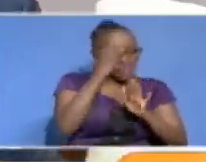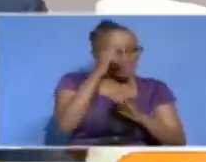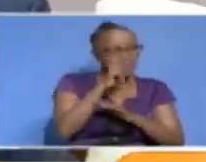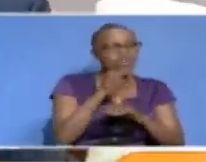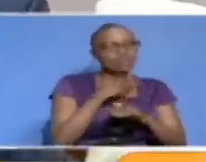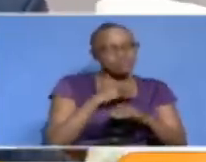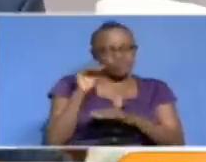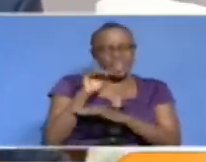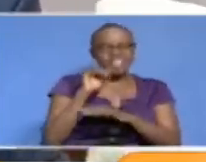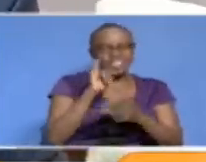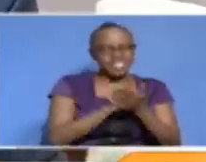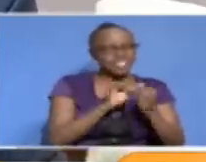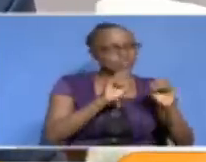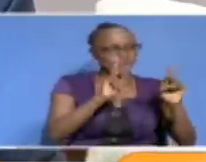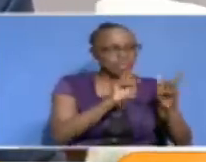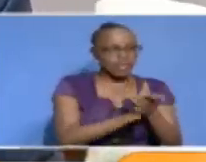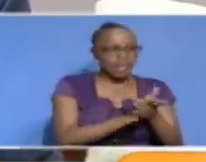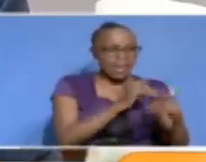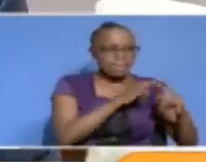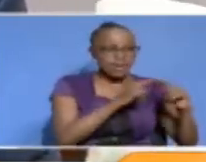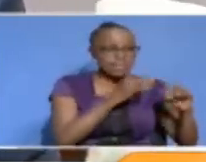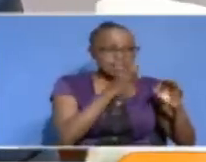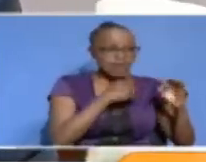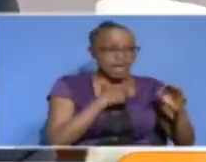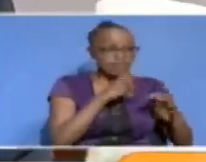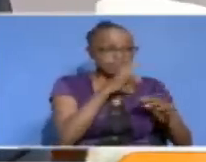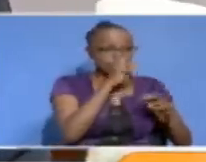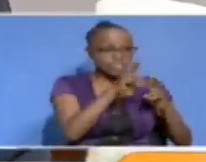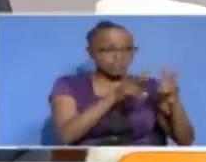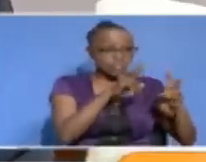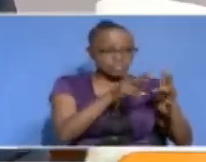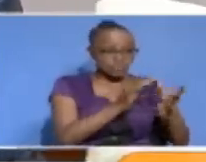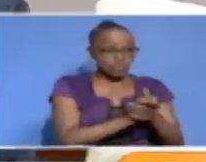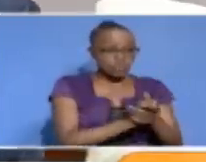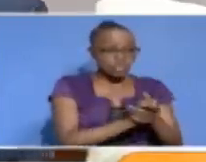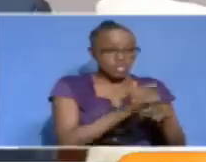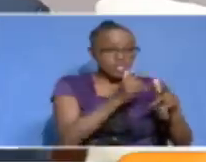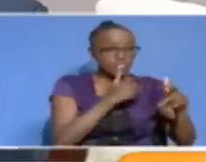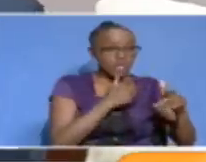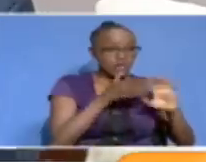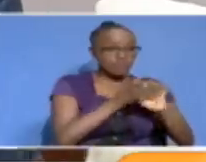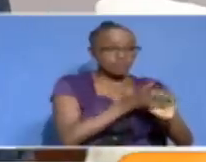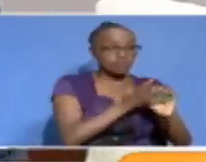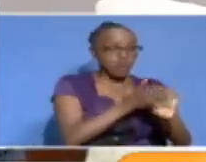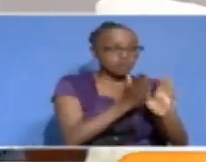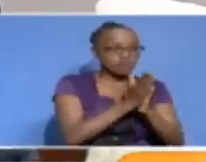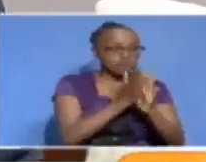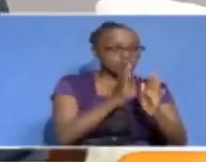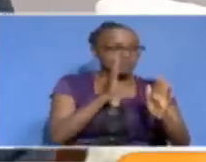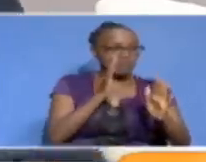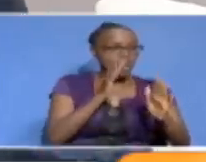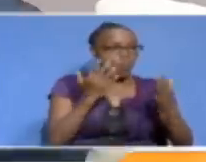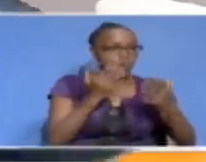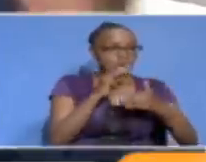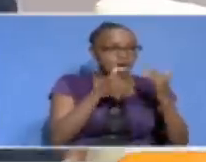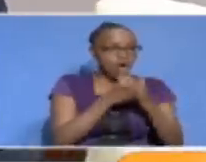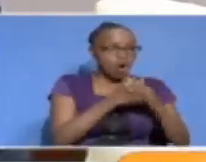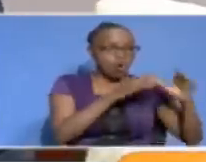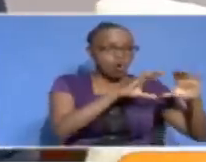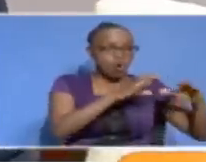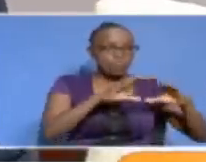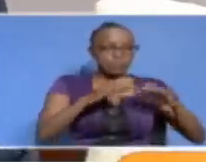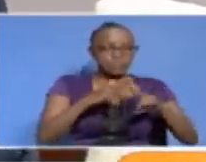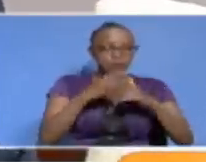hiyo. But if we'll have a lineup for 2022, let us have a handshake lineup whereby all the communities